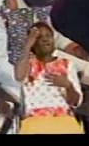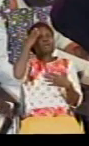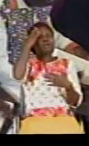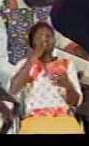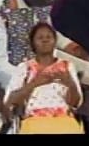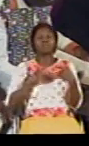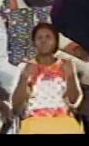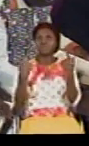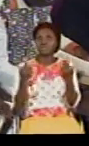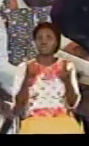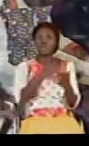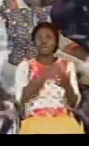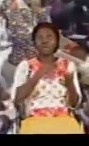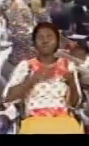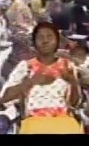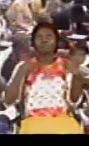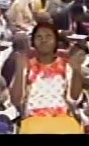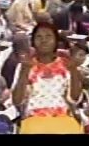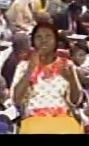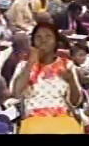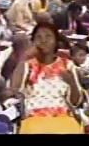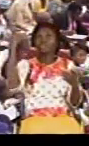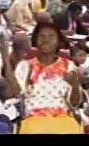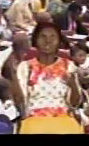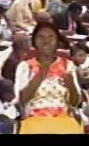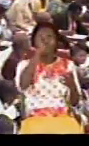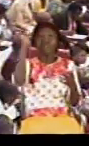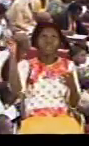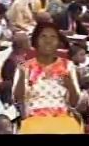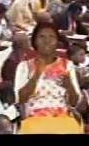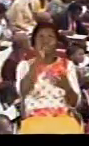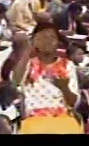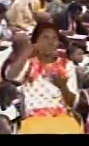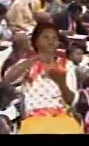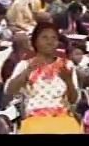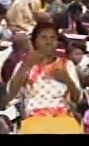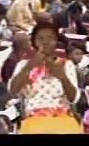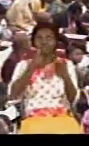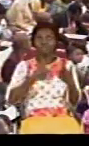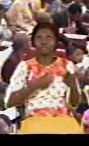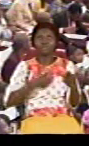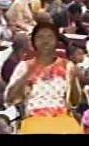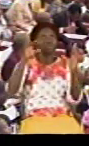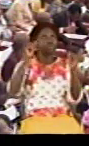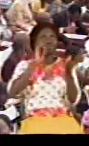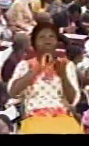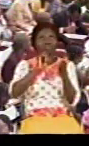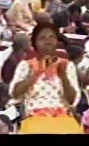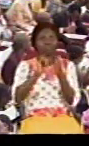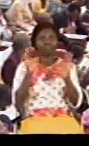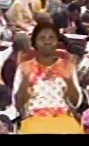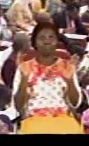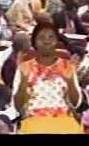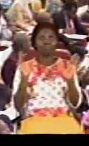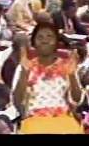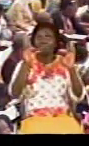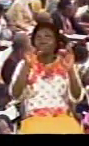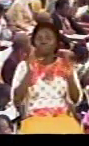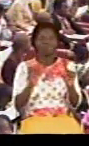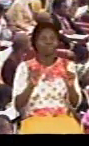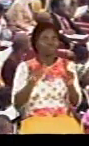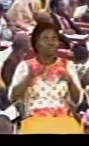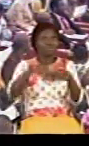and my sin is ever before me. No excuse making. No giving of